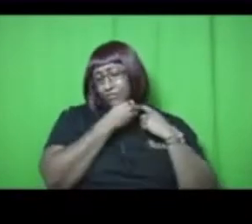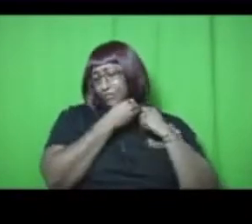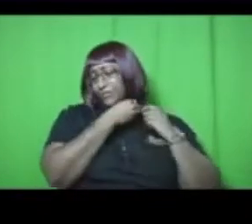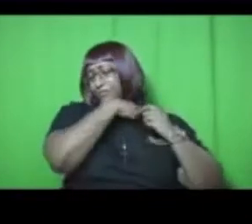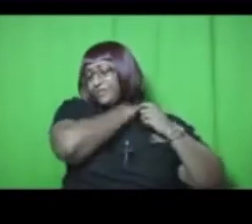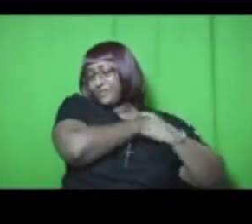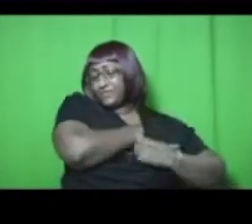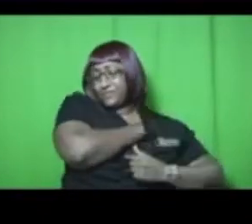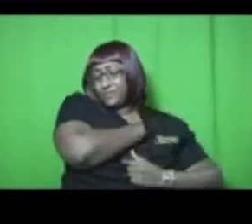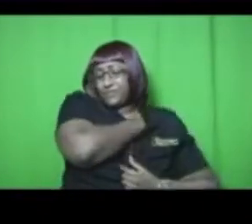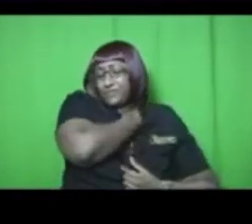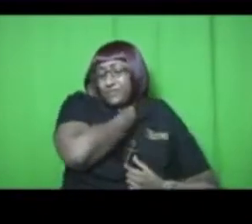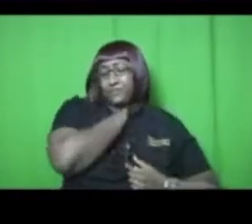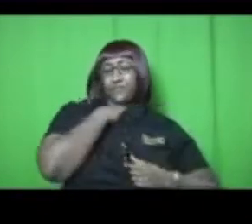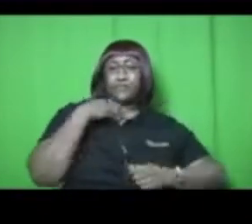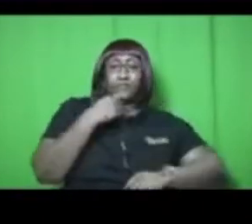Yeah. Violent.